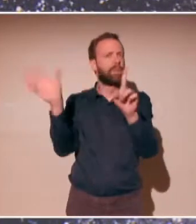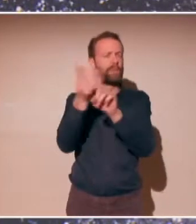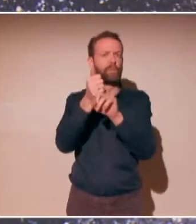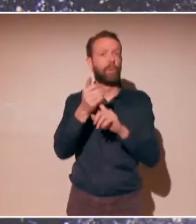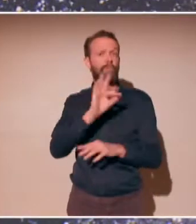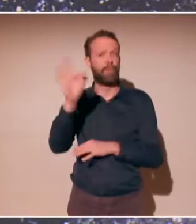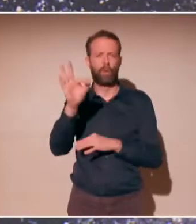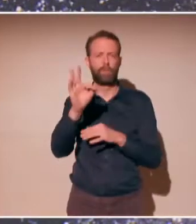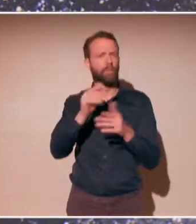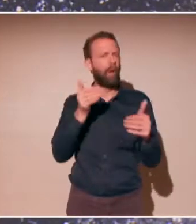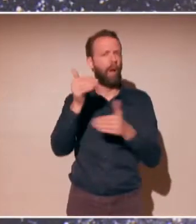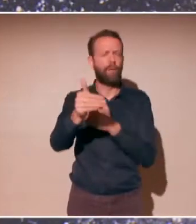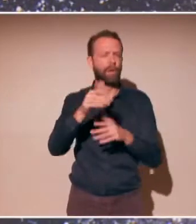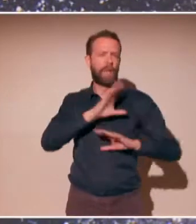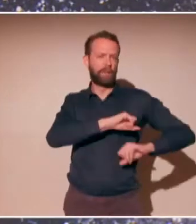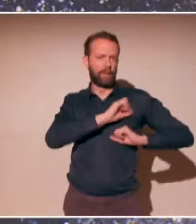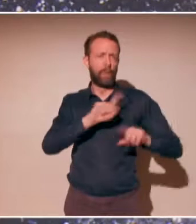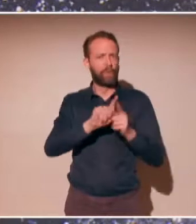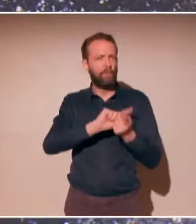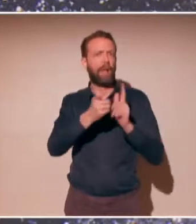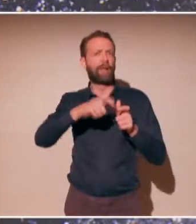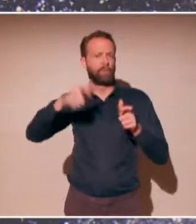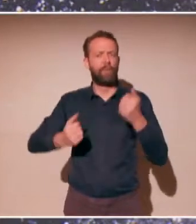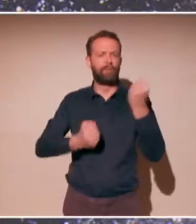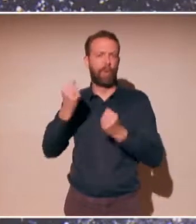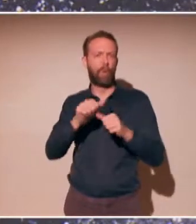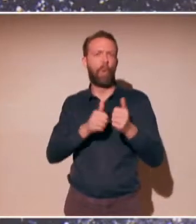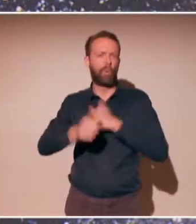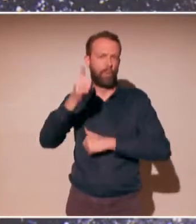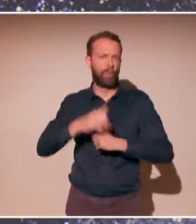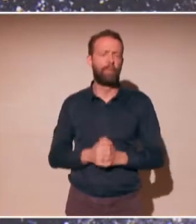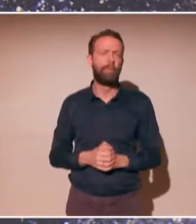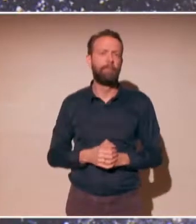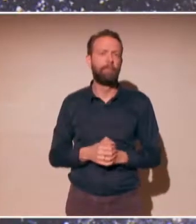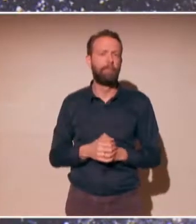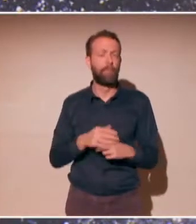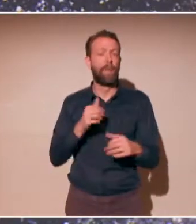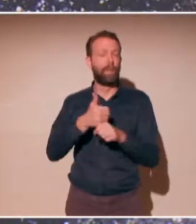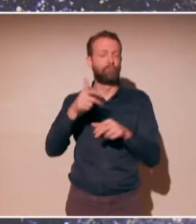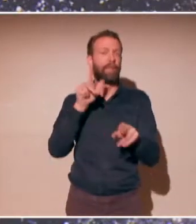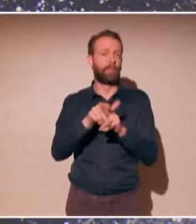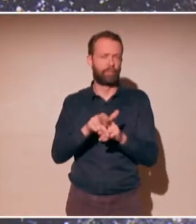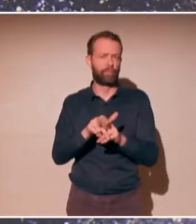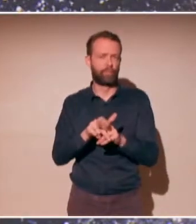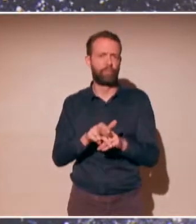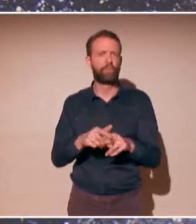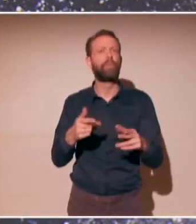to thank. And we will reposition France at the forefront of self-driving cars.